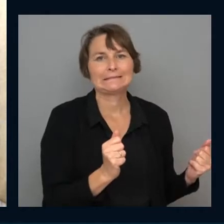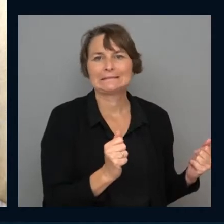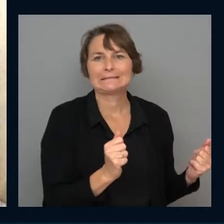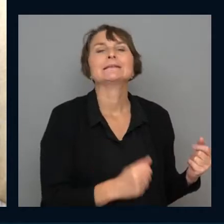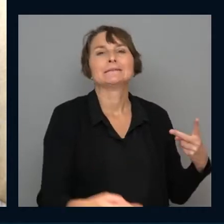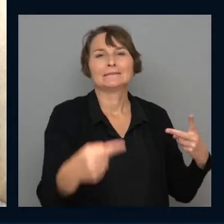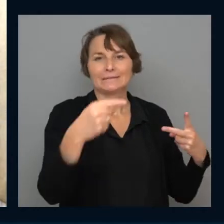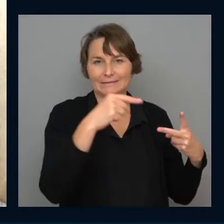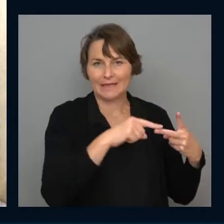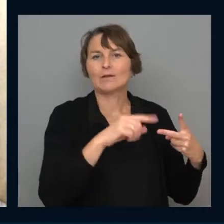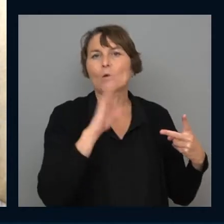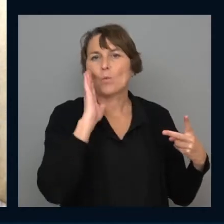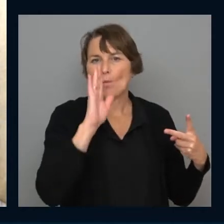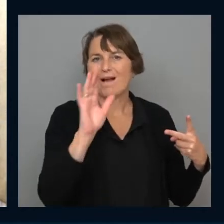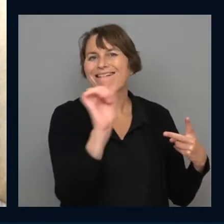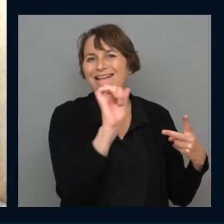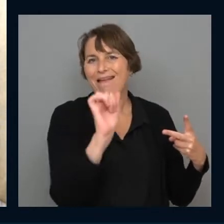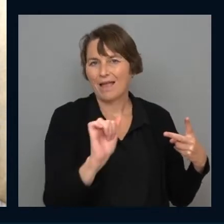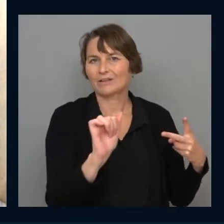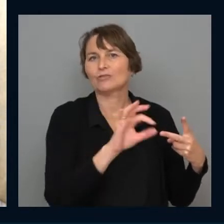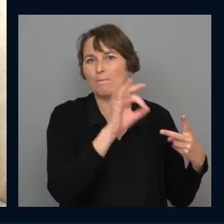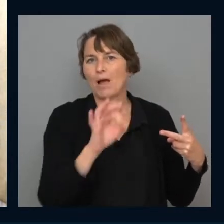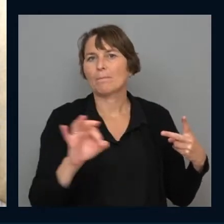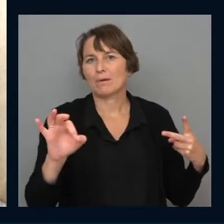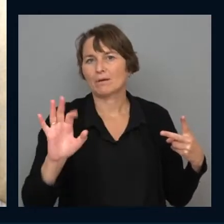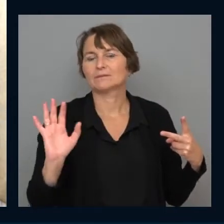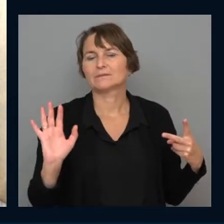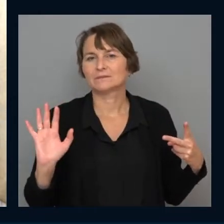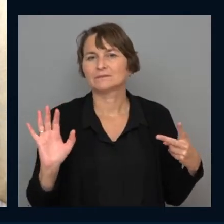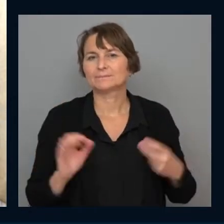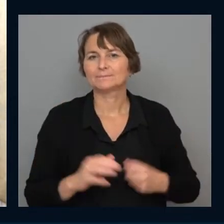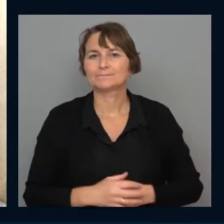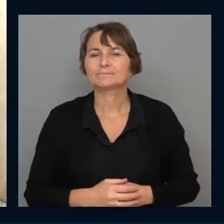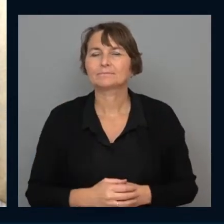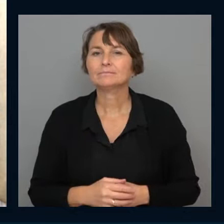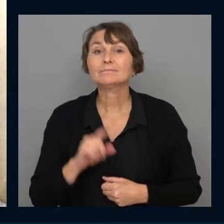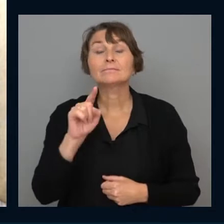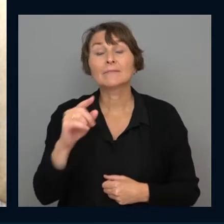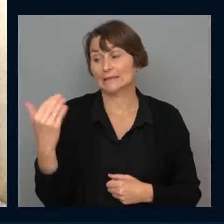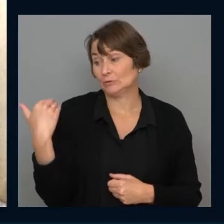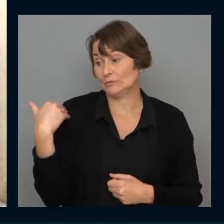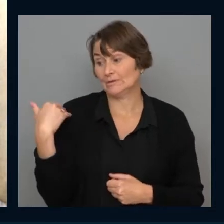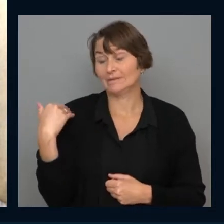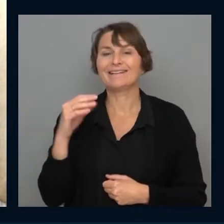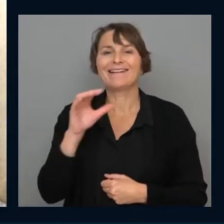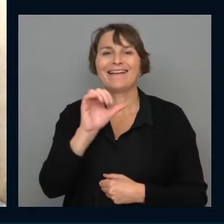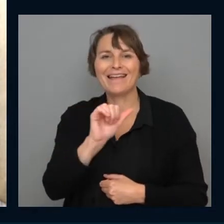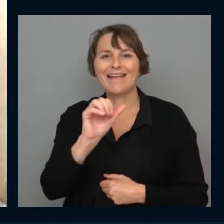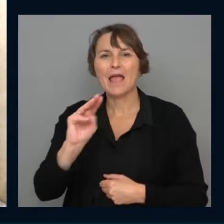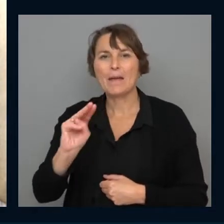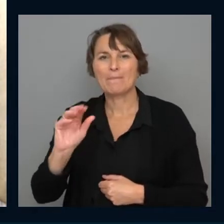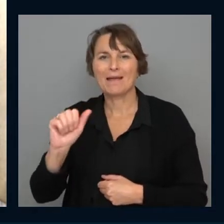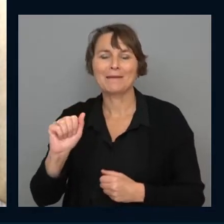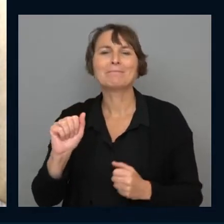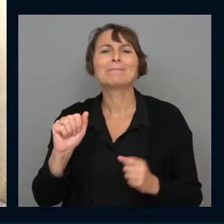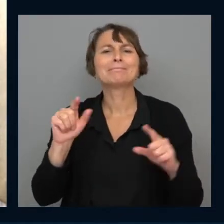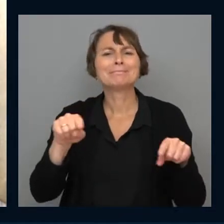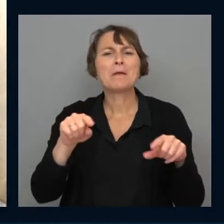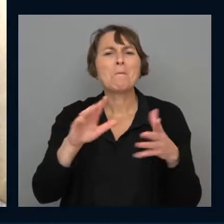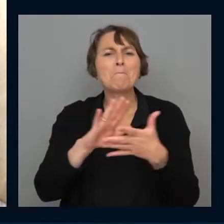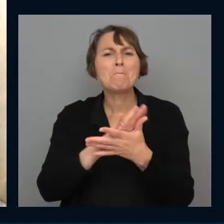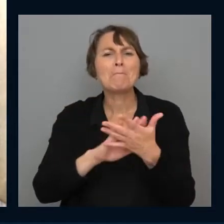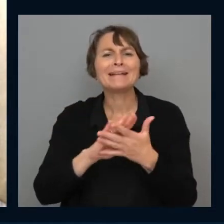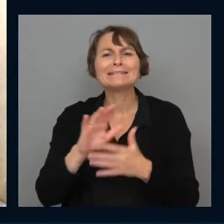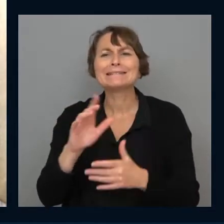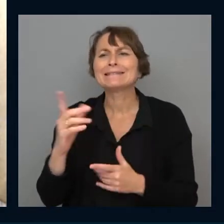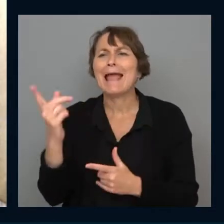your Azure pipelines to do what you need. I was recently on an AMA, Ask Me Anything with Donovan, and he said something that I thought made